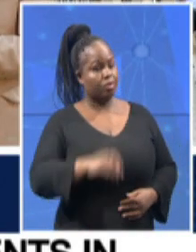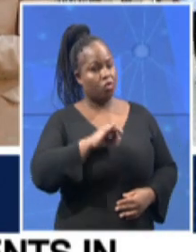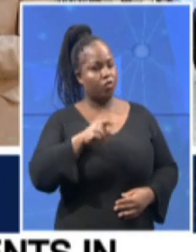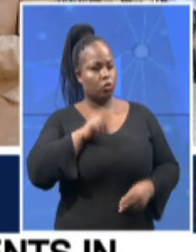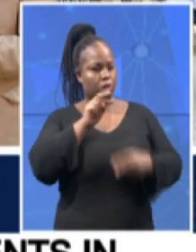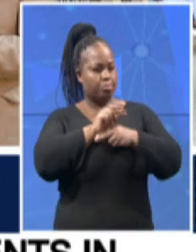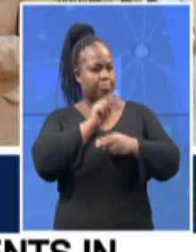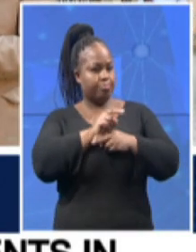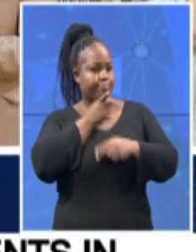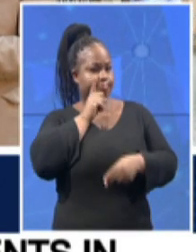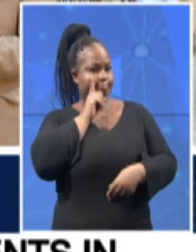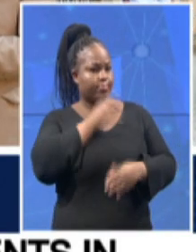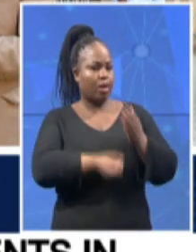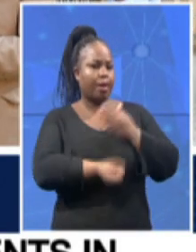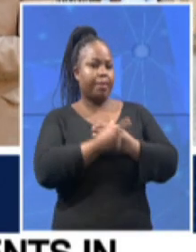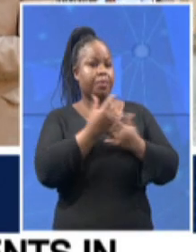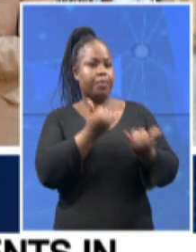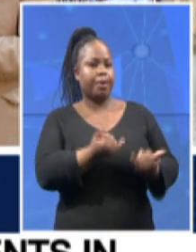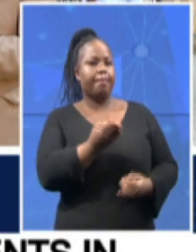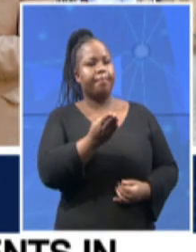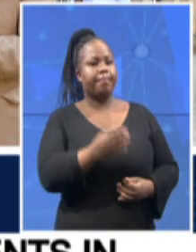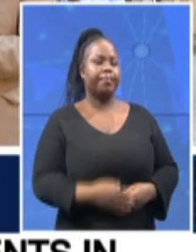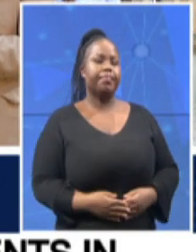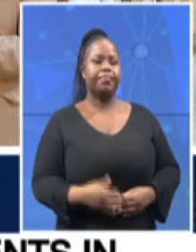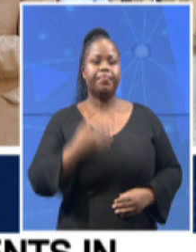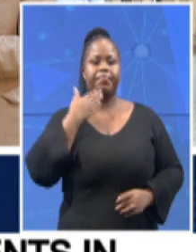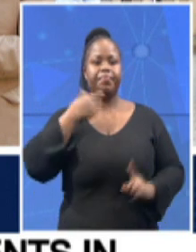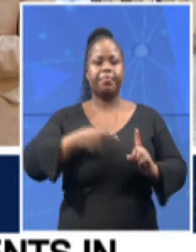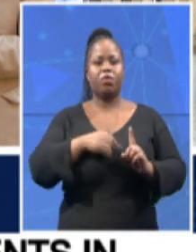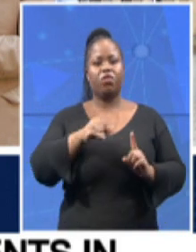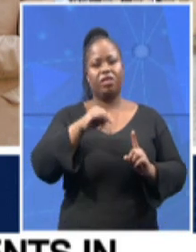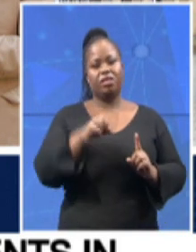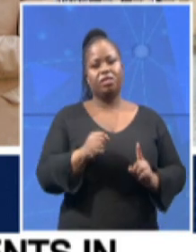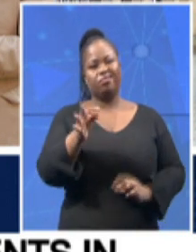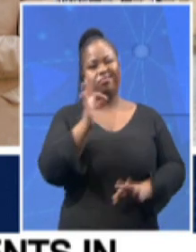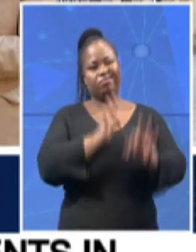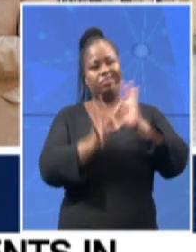be watching out to see what transpires today. Ofentse Setimo talking to